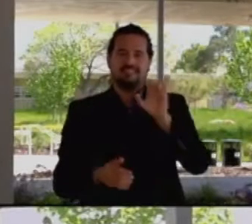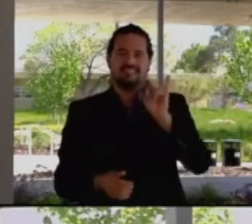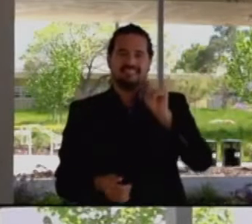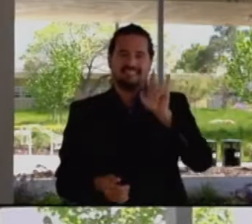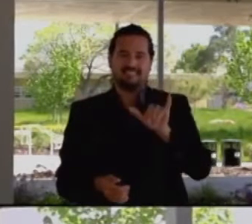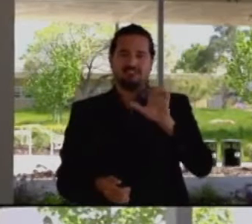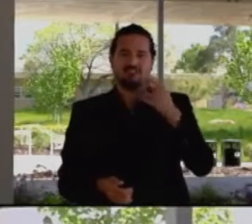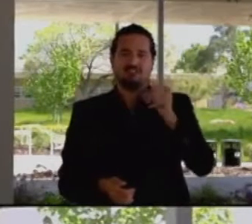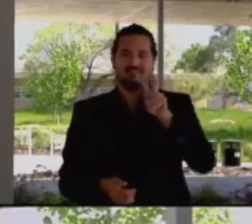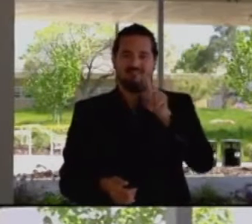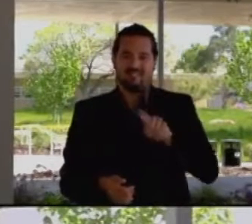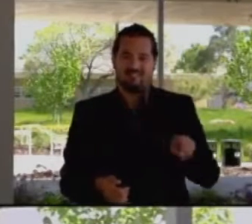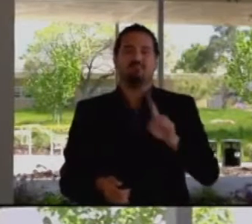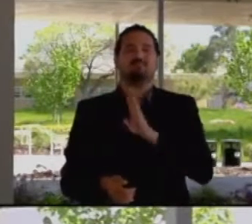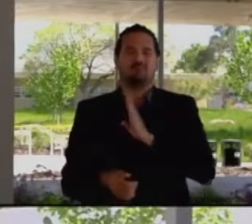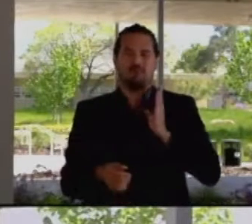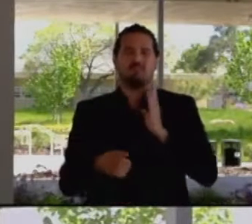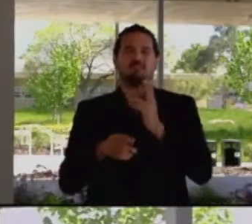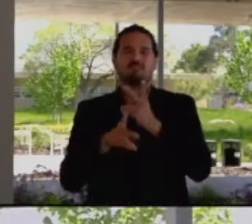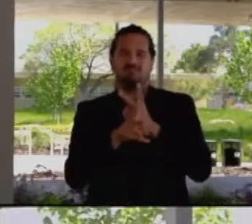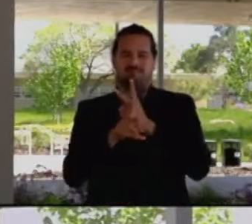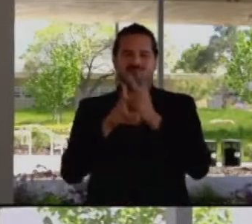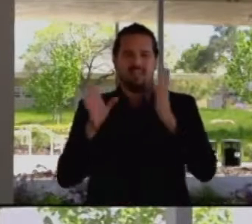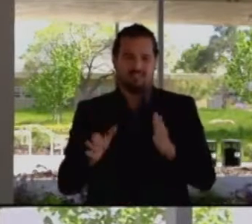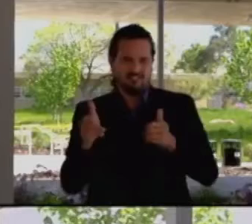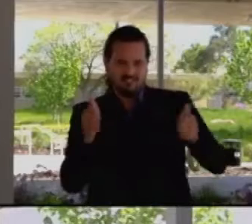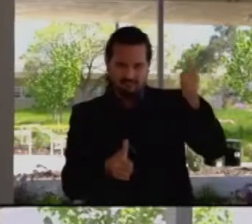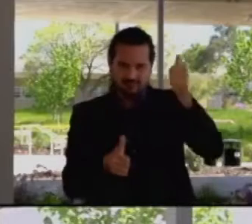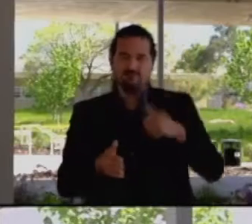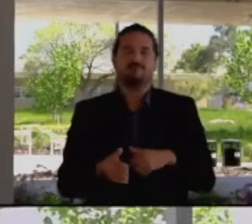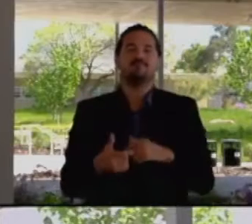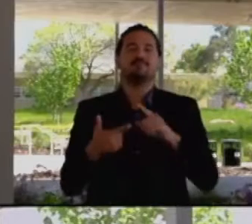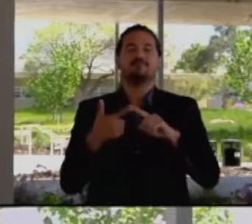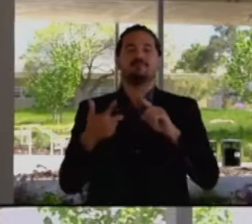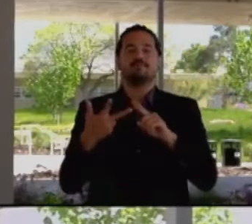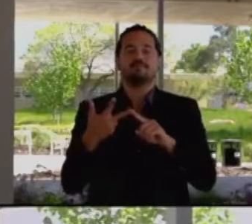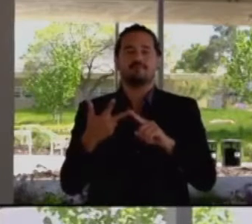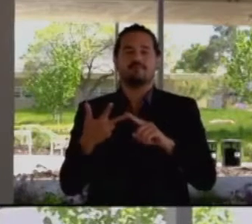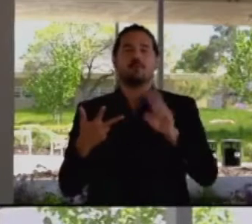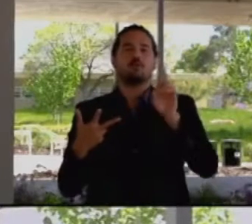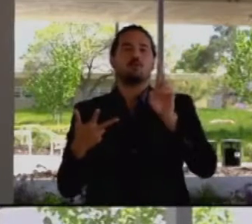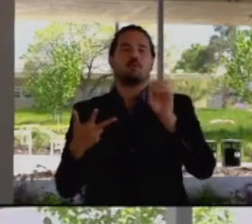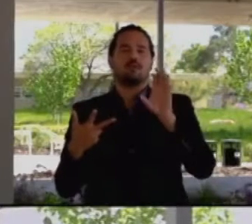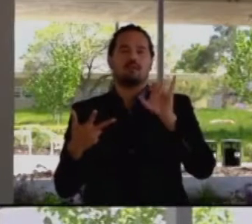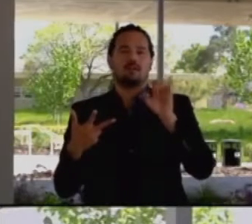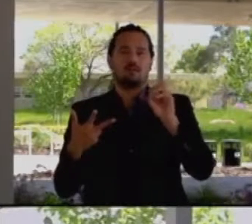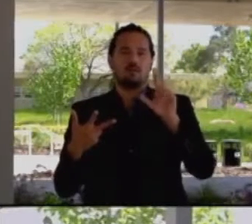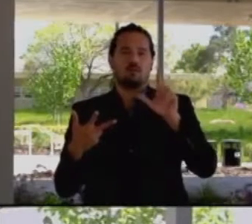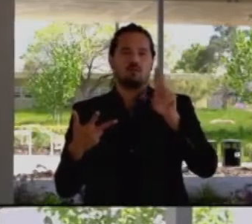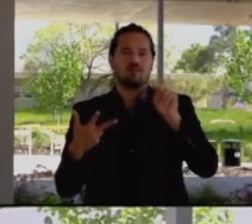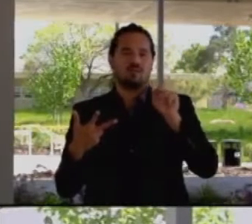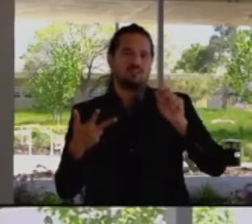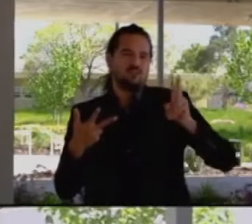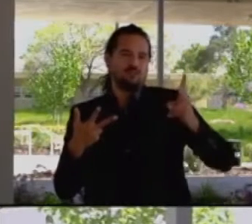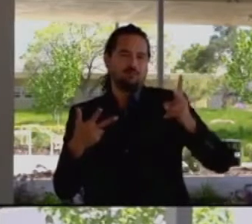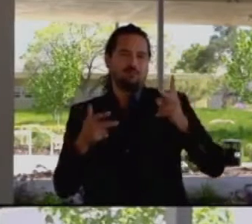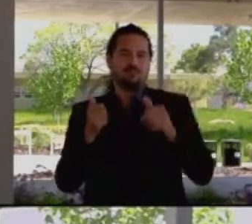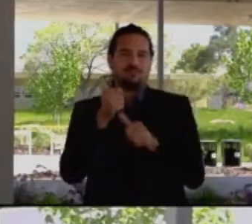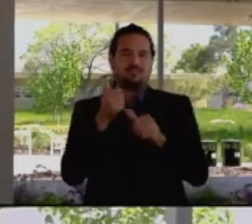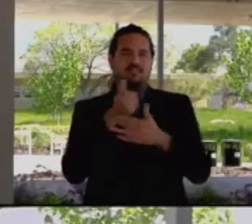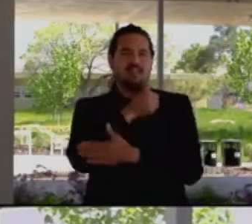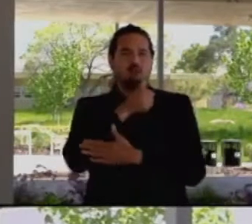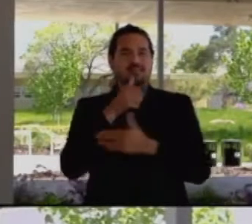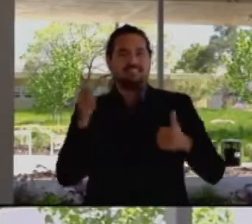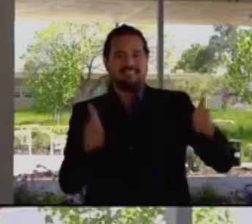of Supervisors, Dr. Rocio Luna, who is Deputy County Executive in the County of Santa Clara, Vito Sheila, who